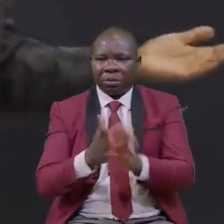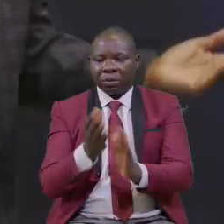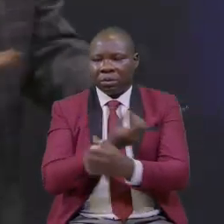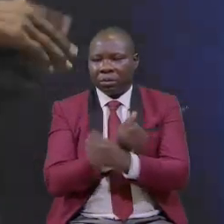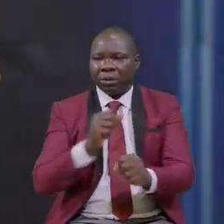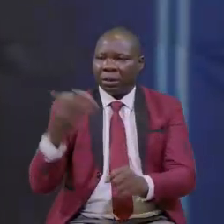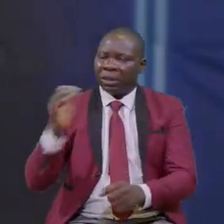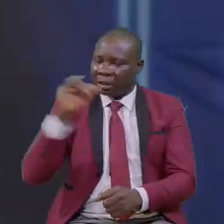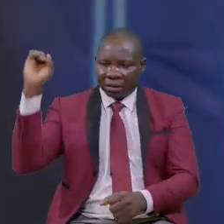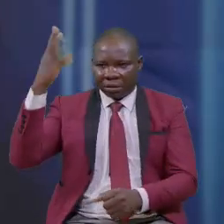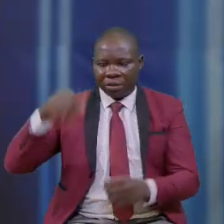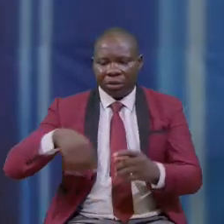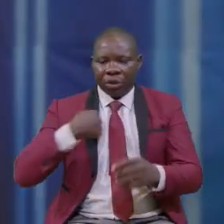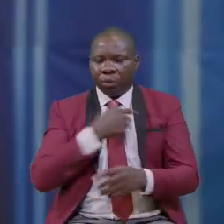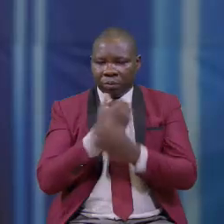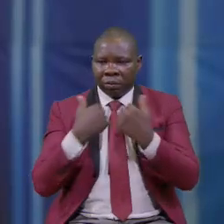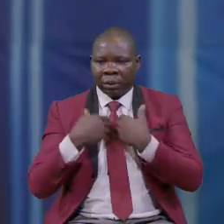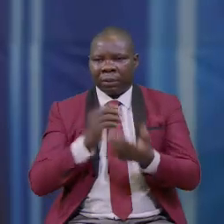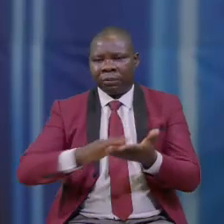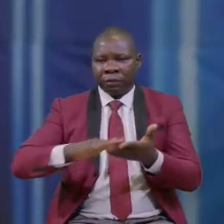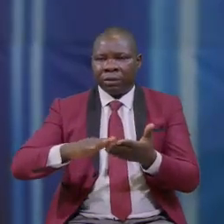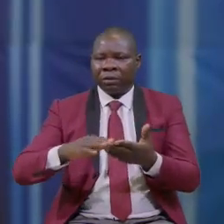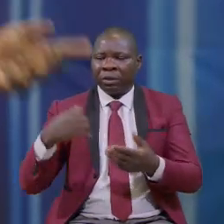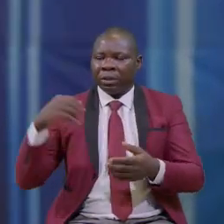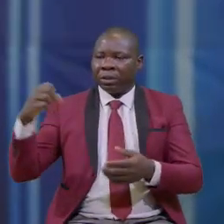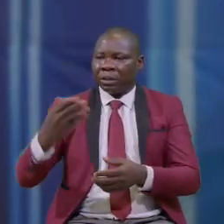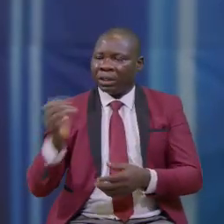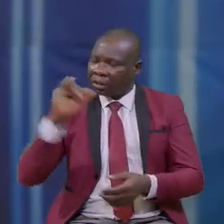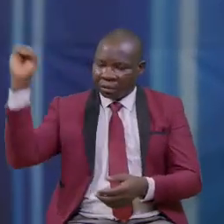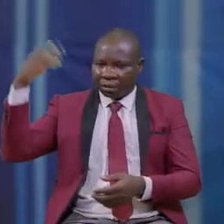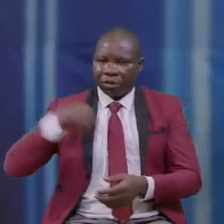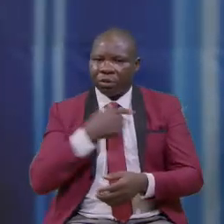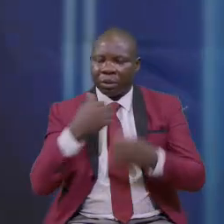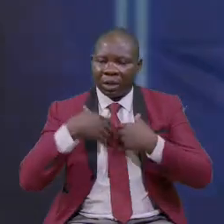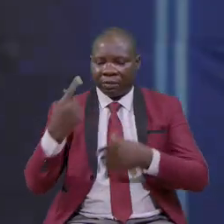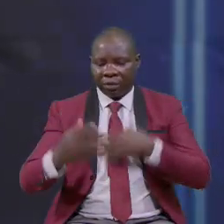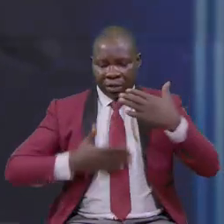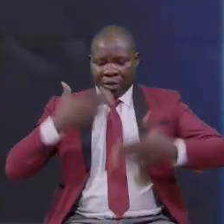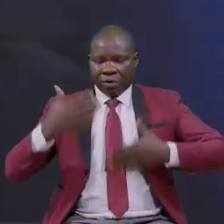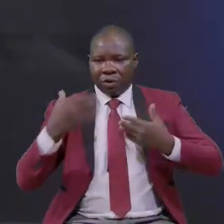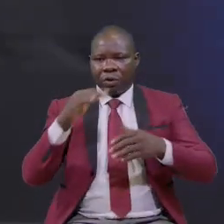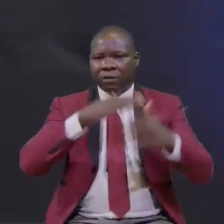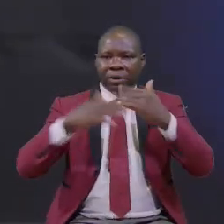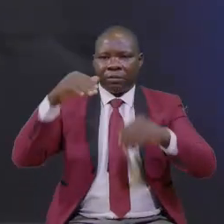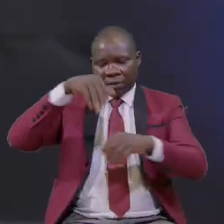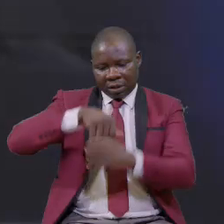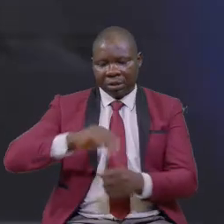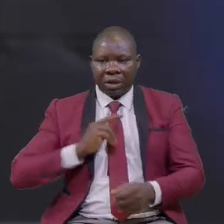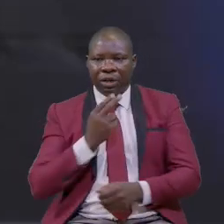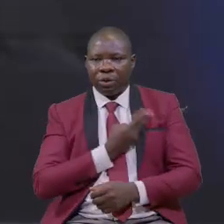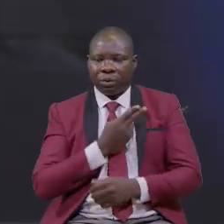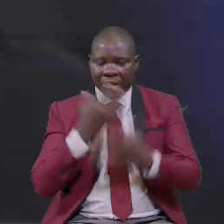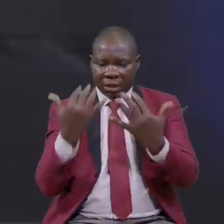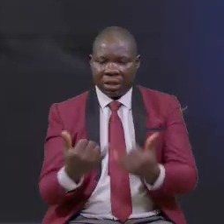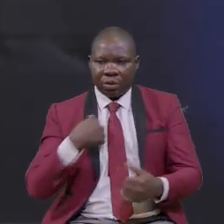There's grace, we have the joy of heaven inside us. Now we come to number two,